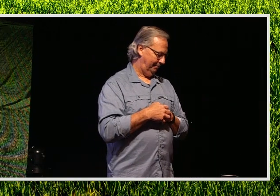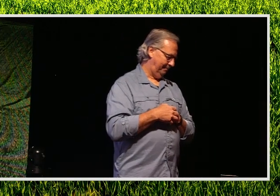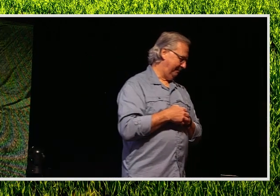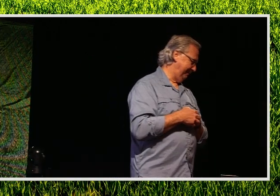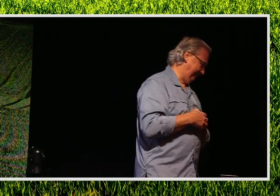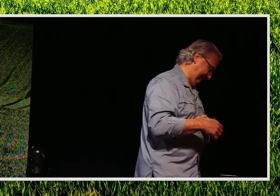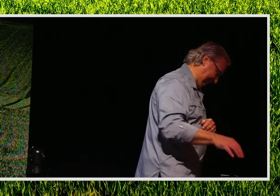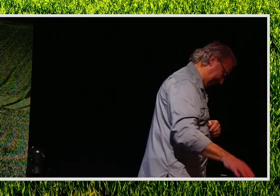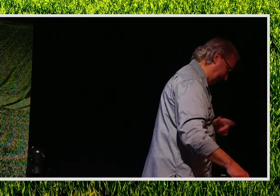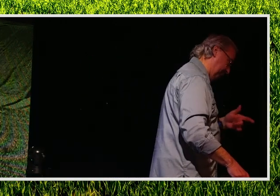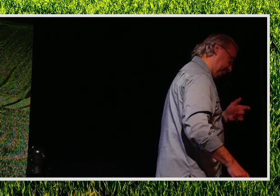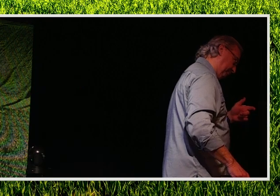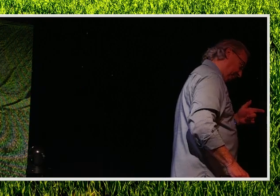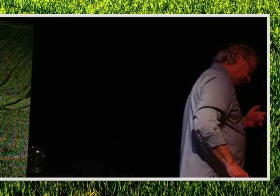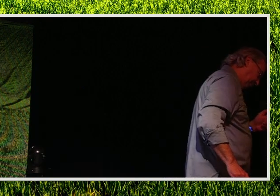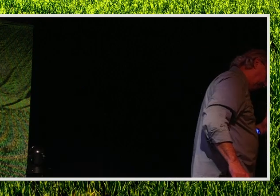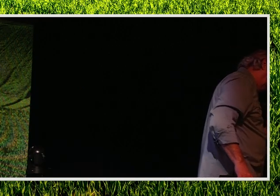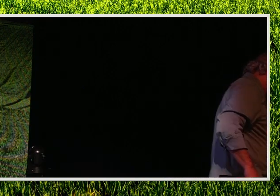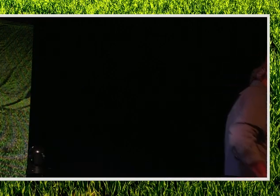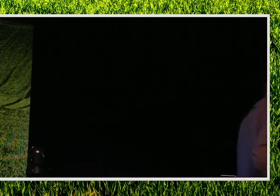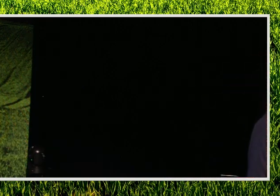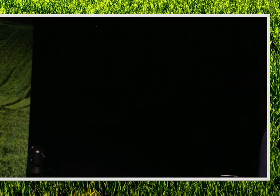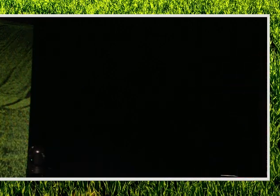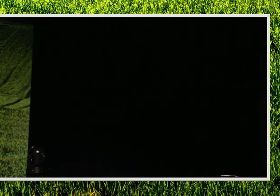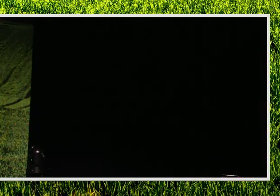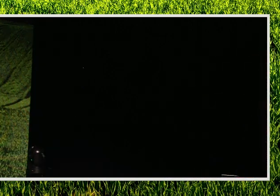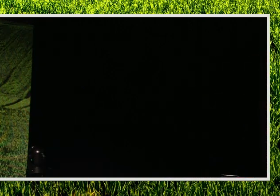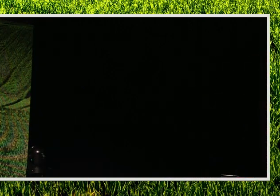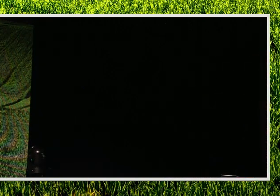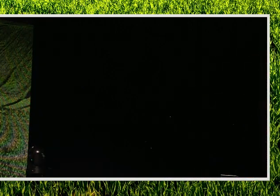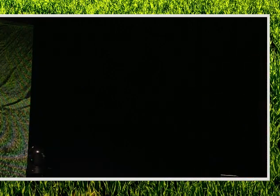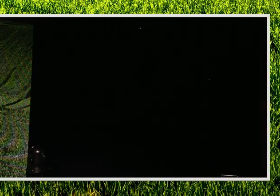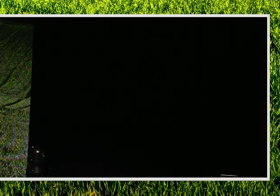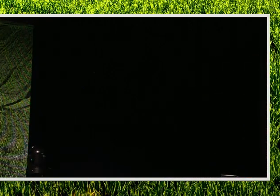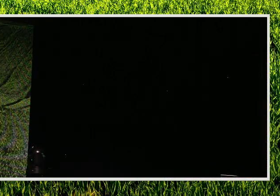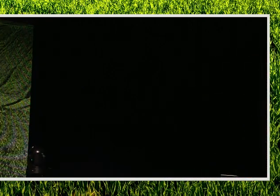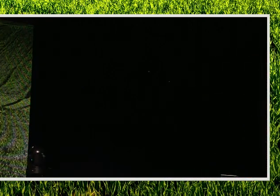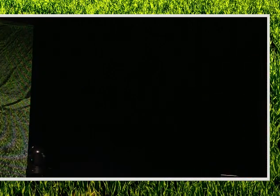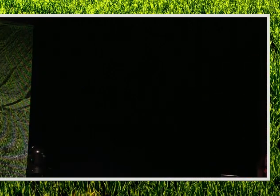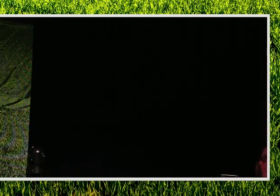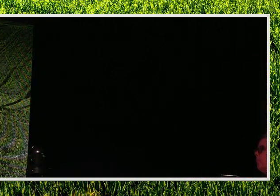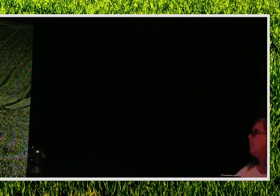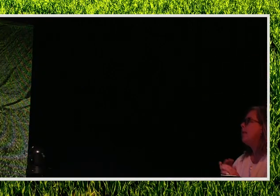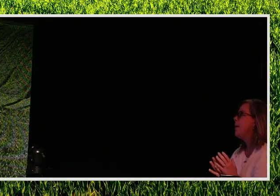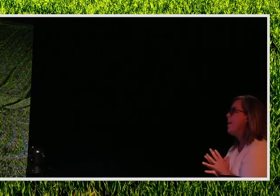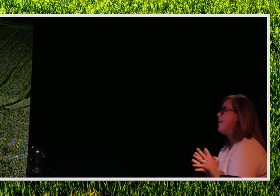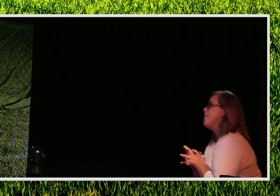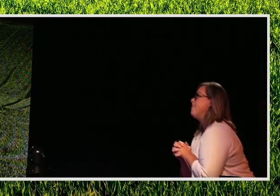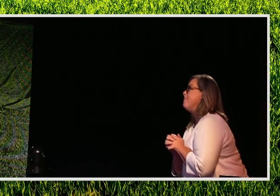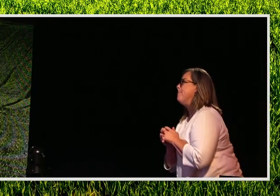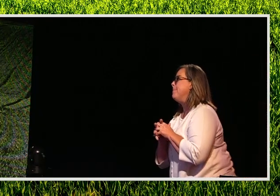eat chocolate every day. Why not, right? Save your cheat days for the snacks that need it.